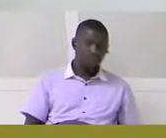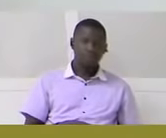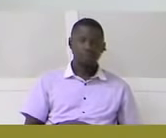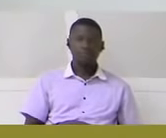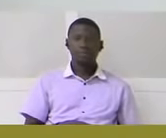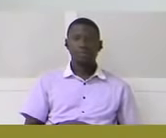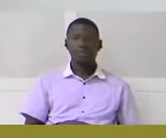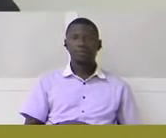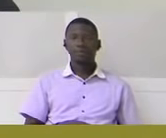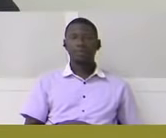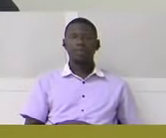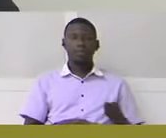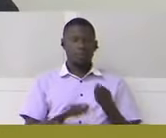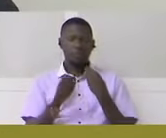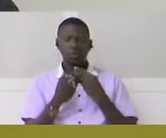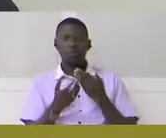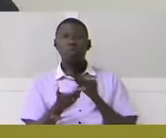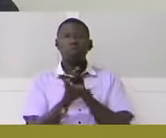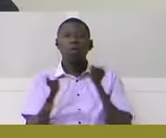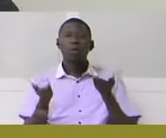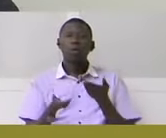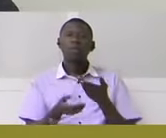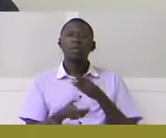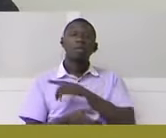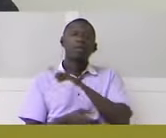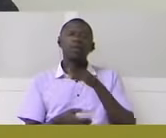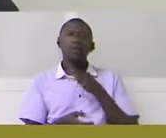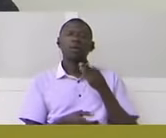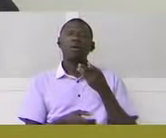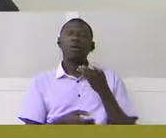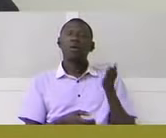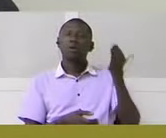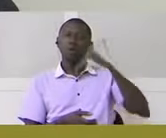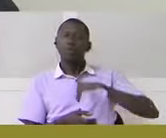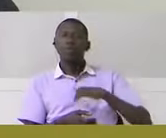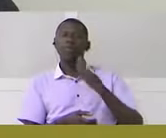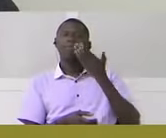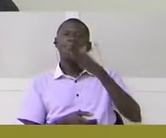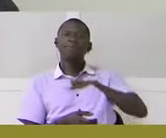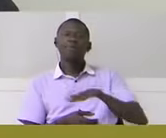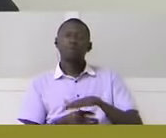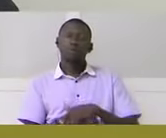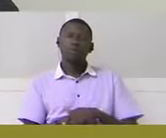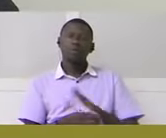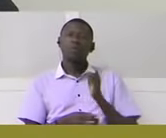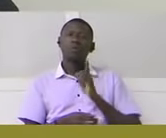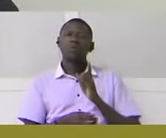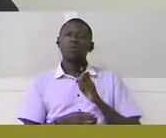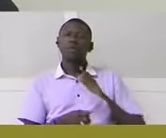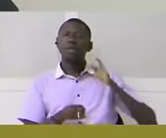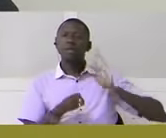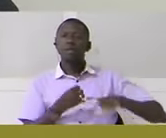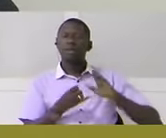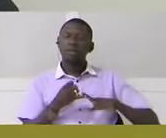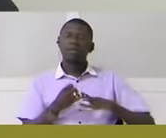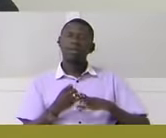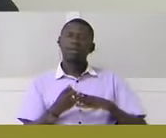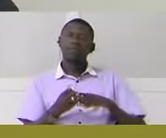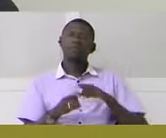Can you tell us where they were coming from? Afanya wotwe kabona min tola min. We are from Kanila. Normally